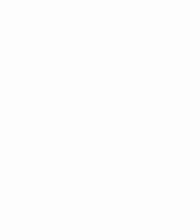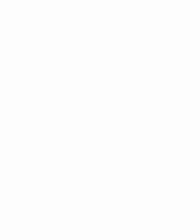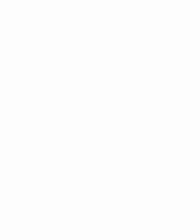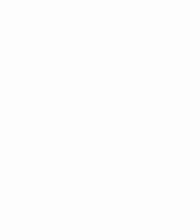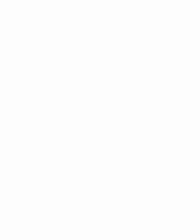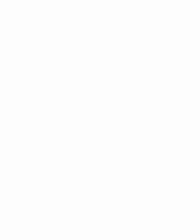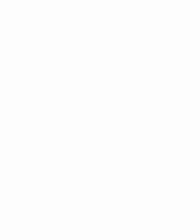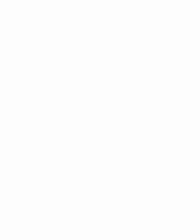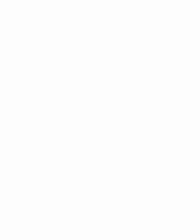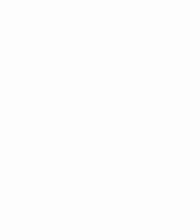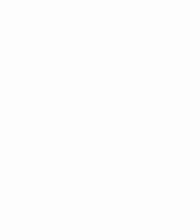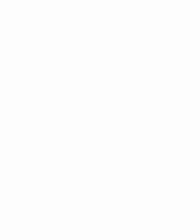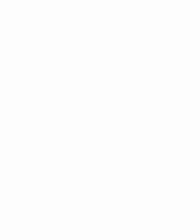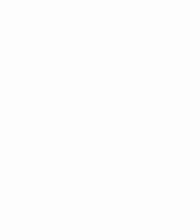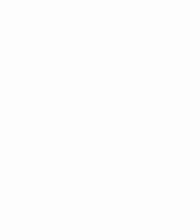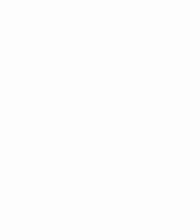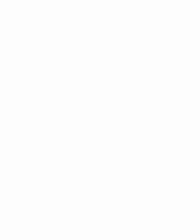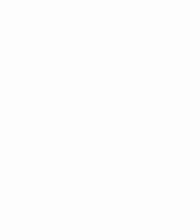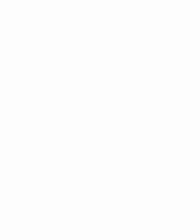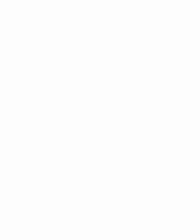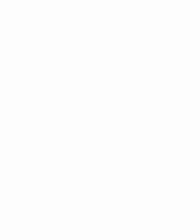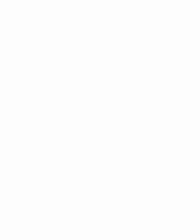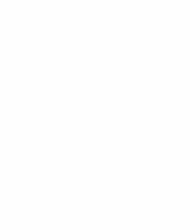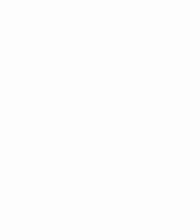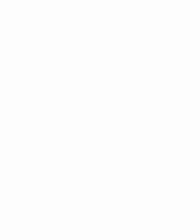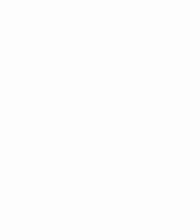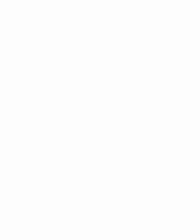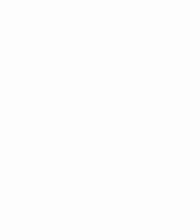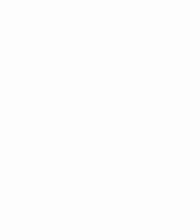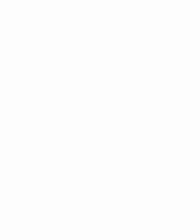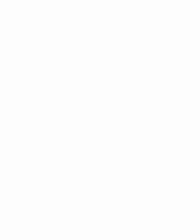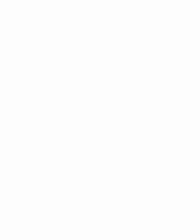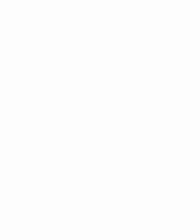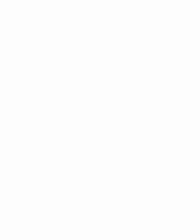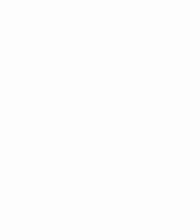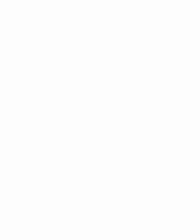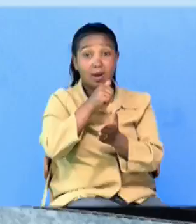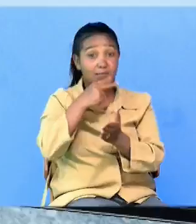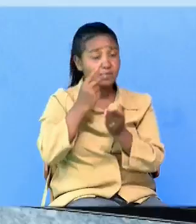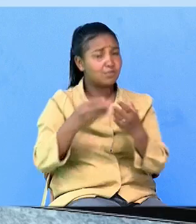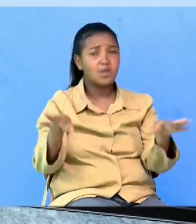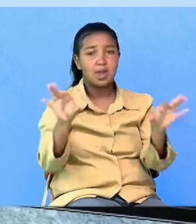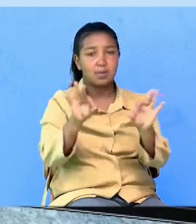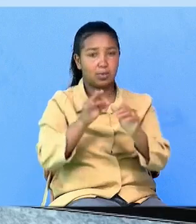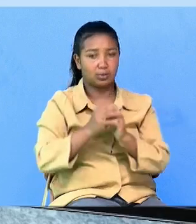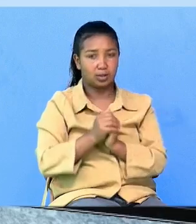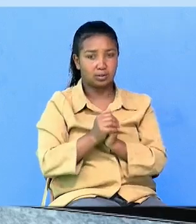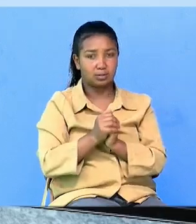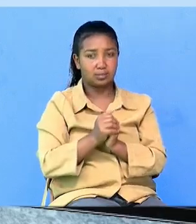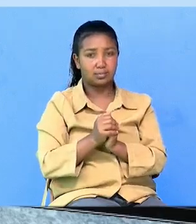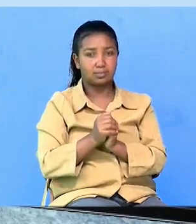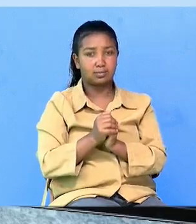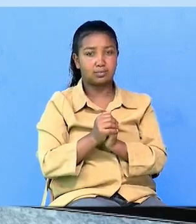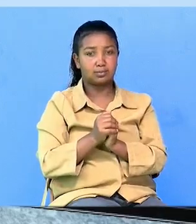I always listen to. You see, these frequency adverbs are very important.